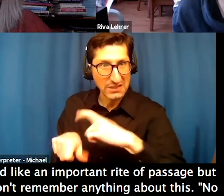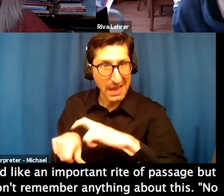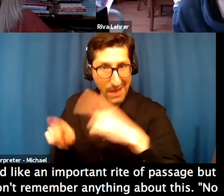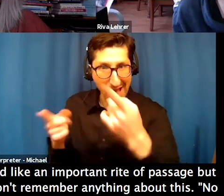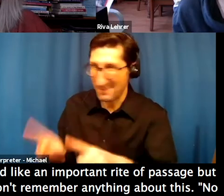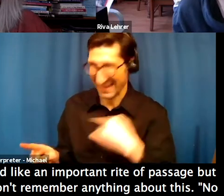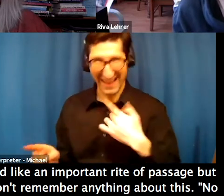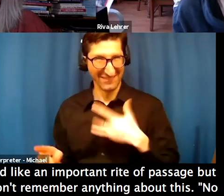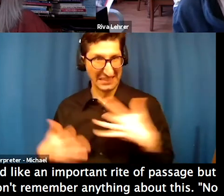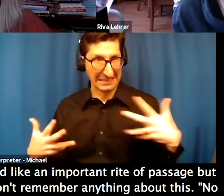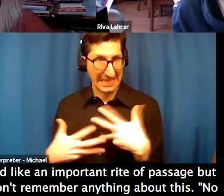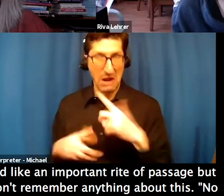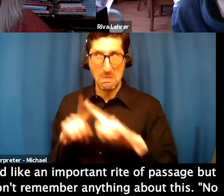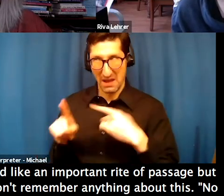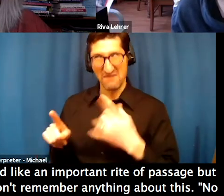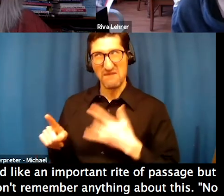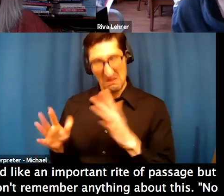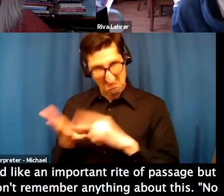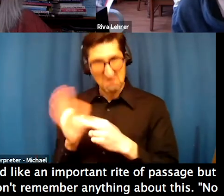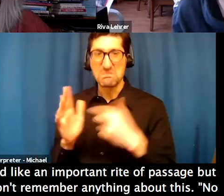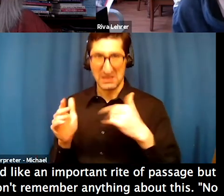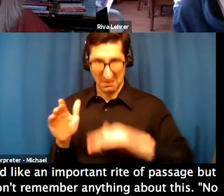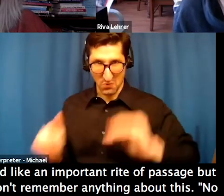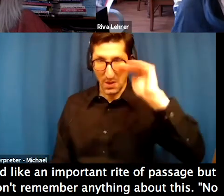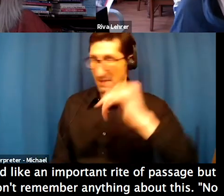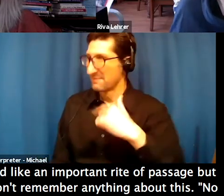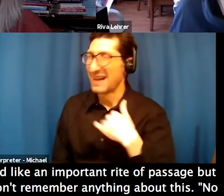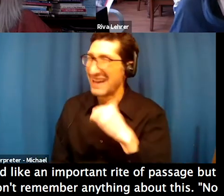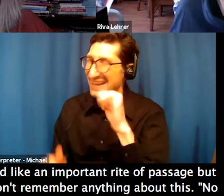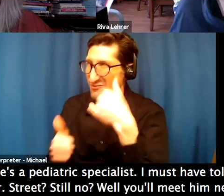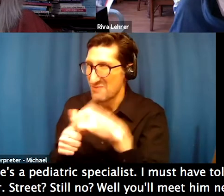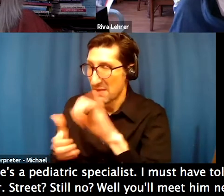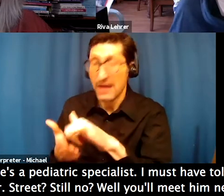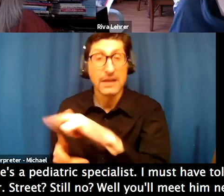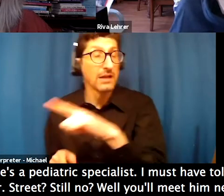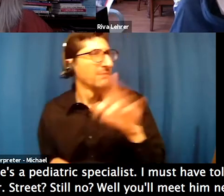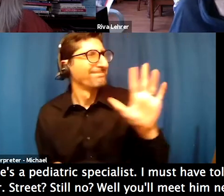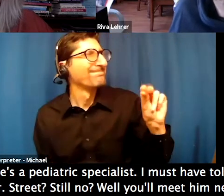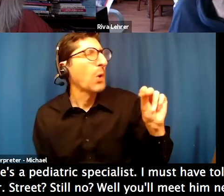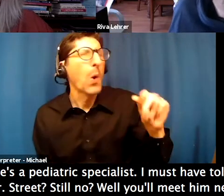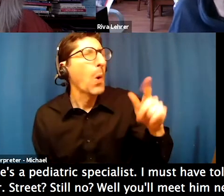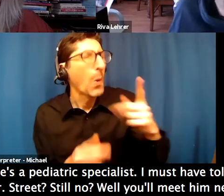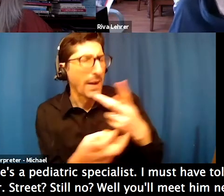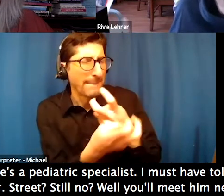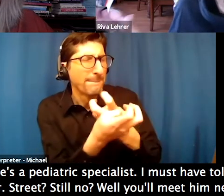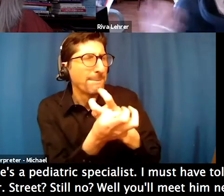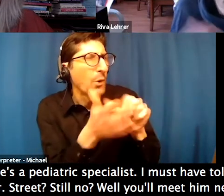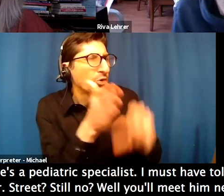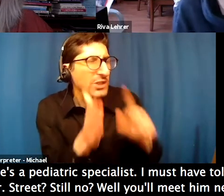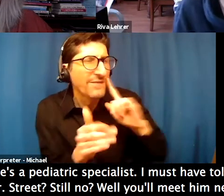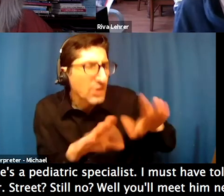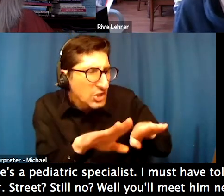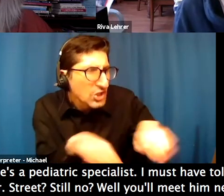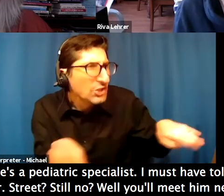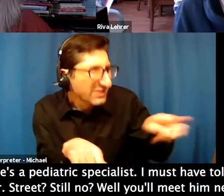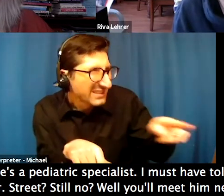rite of passage. But I don't remember anything about this. No, no, he's a pediatric specialist. I must